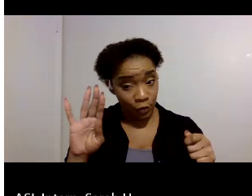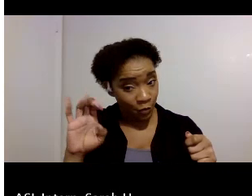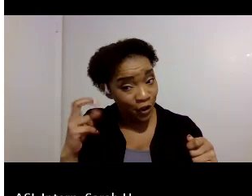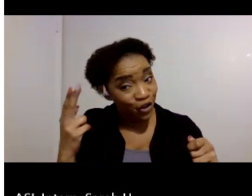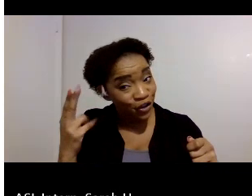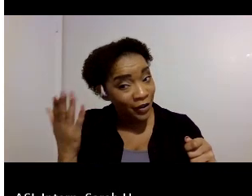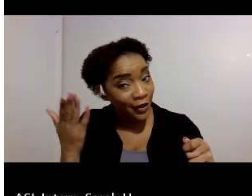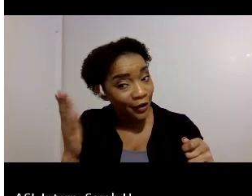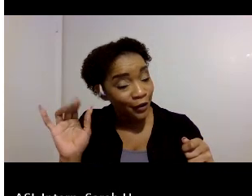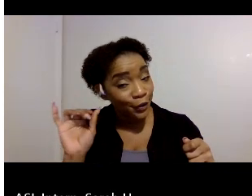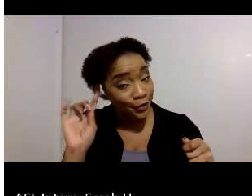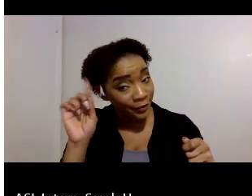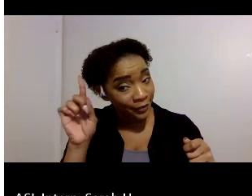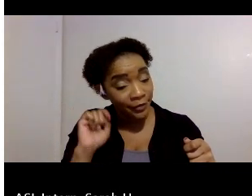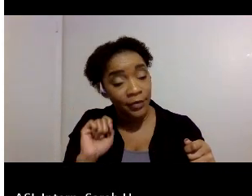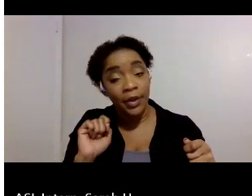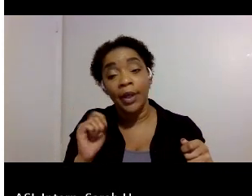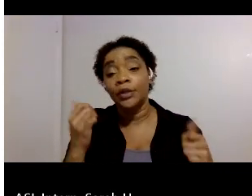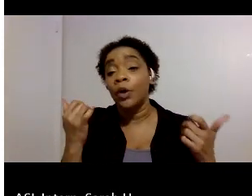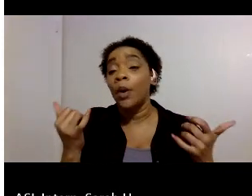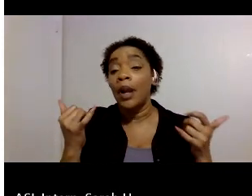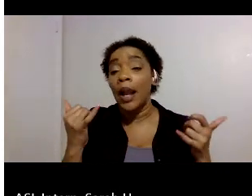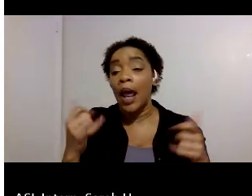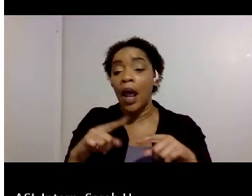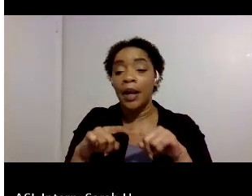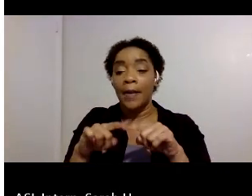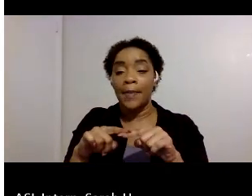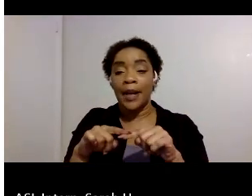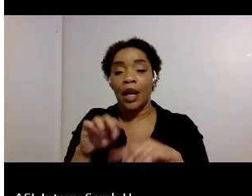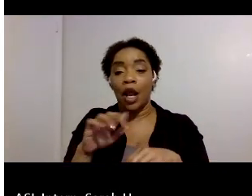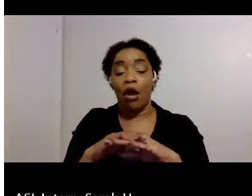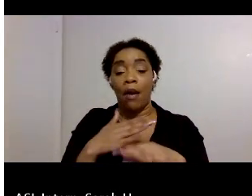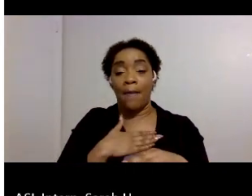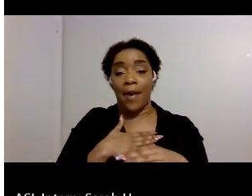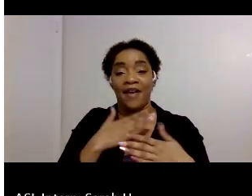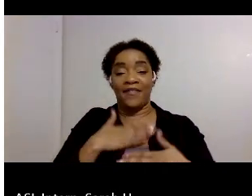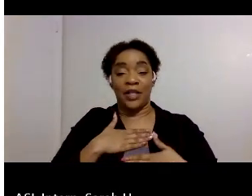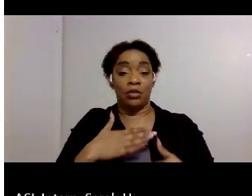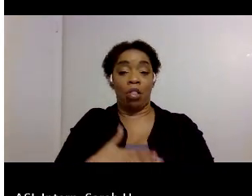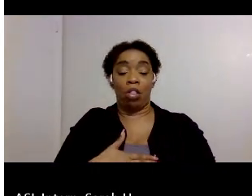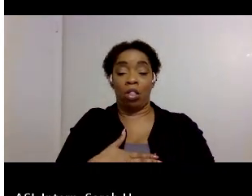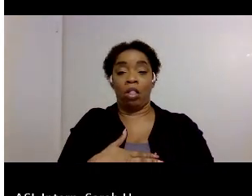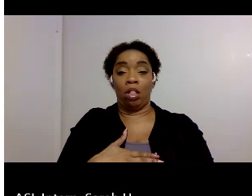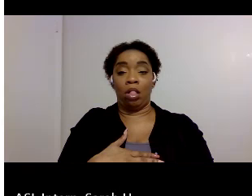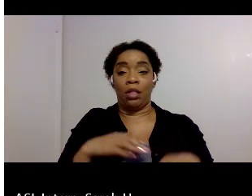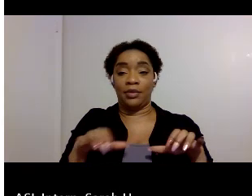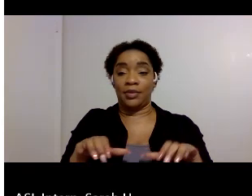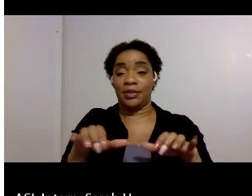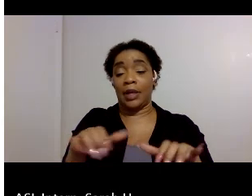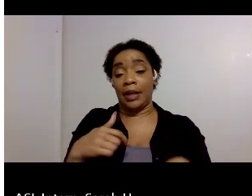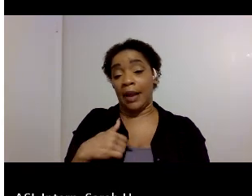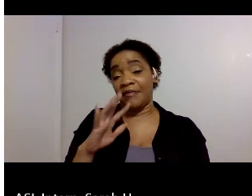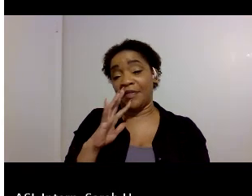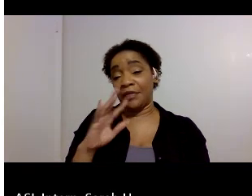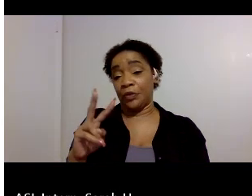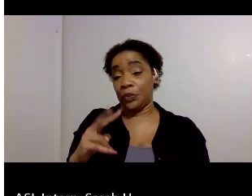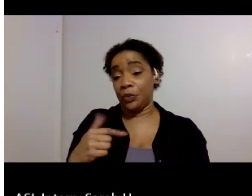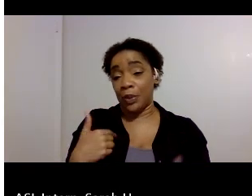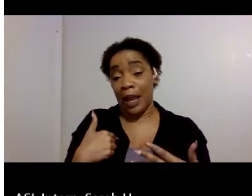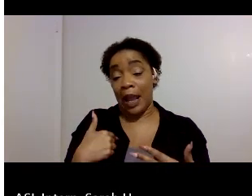now, depending on my physical state, I'm 52, so I know I couldn't really do it. So,